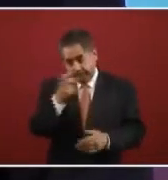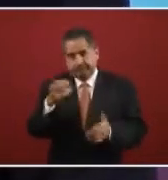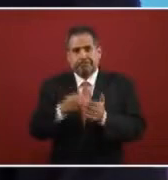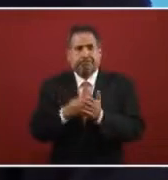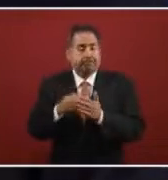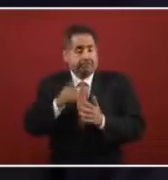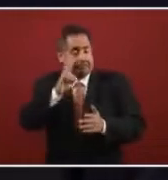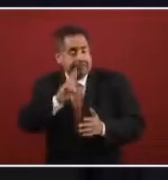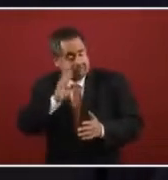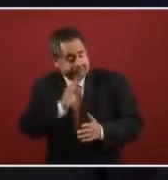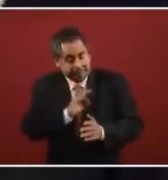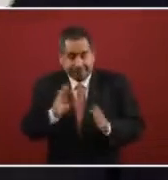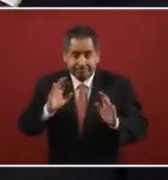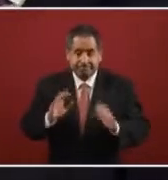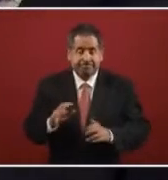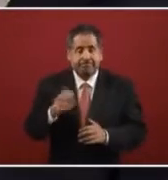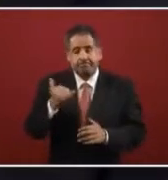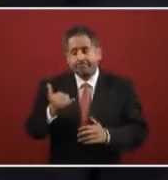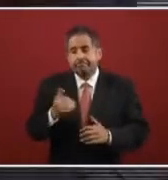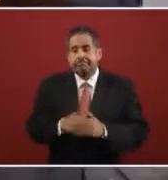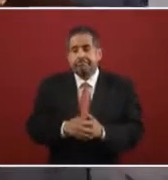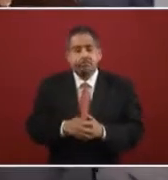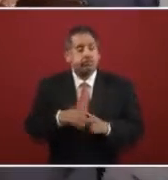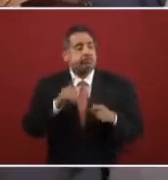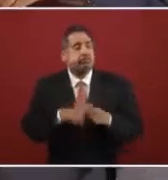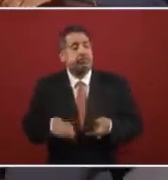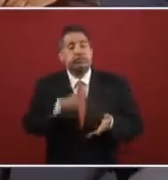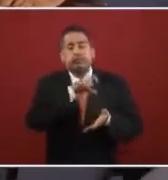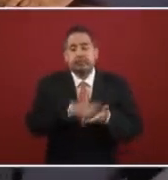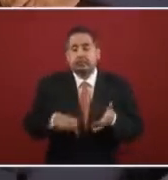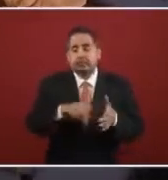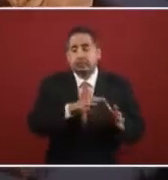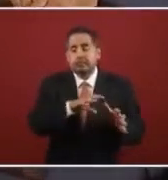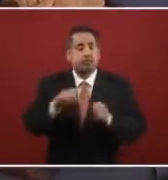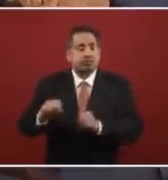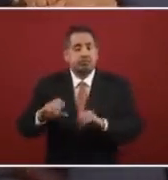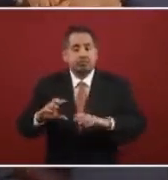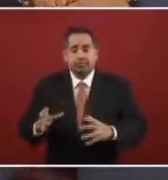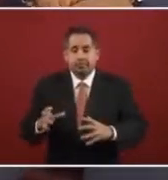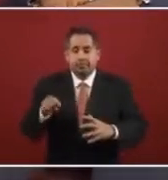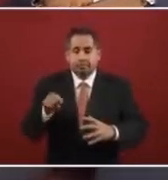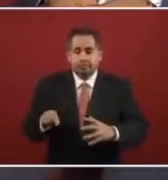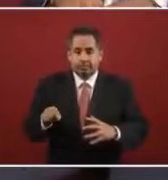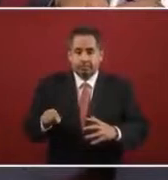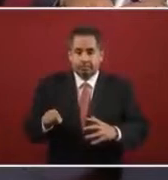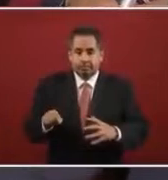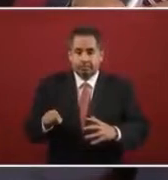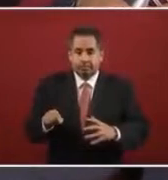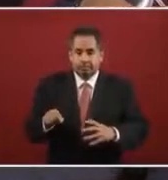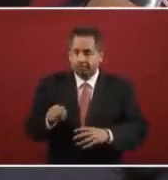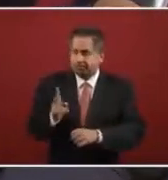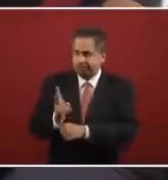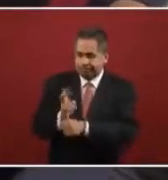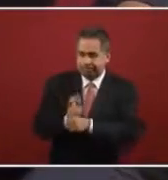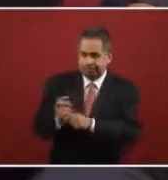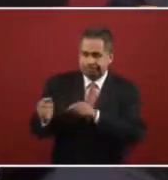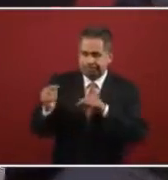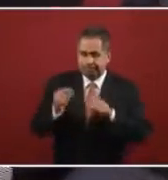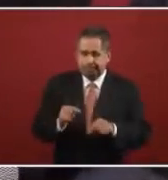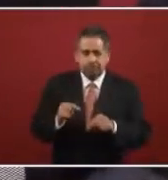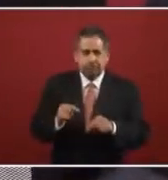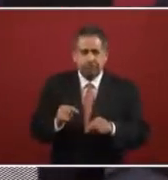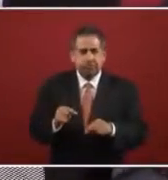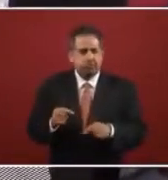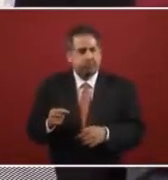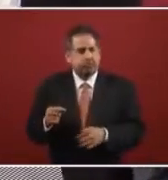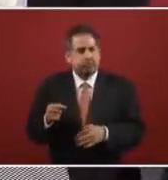100, we sell it in 200. El que la compre, And that one that buys it, lo vamos a invitar we'll invite him. a que entregue